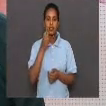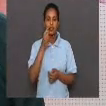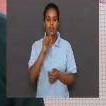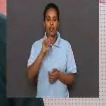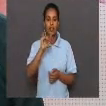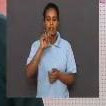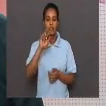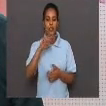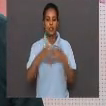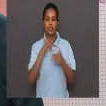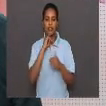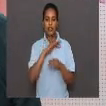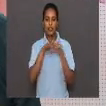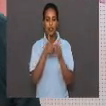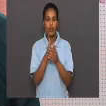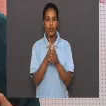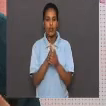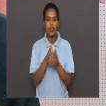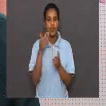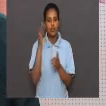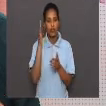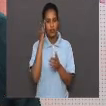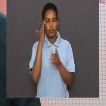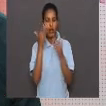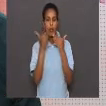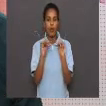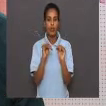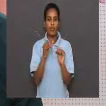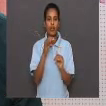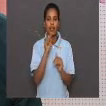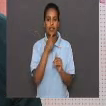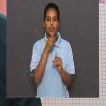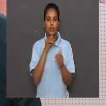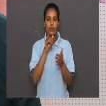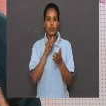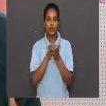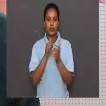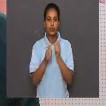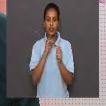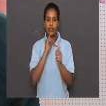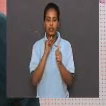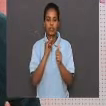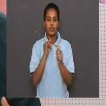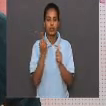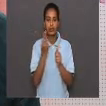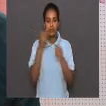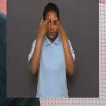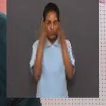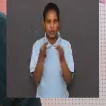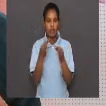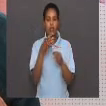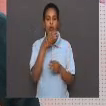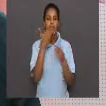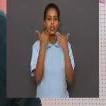Acid-base titration involves a known amount of acid which is used to